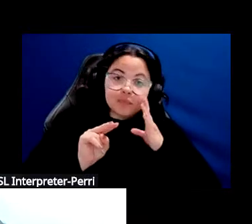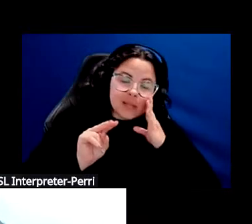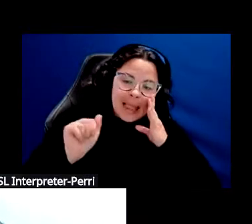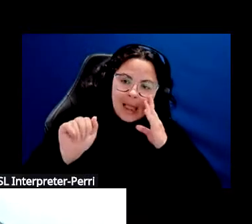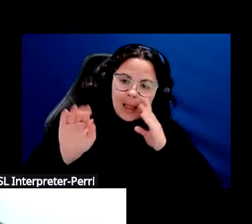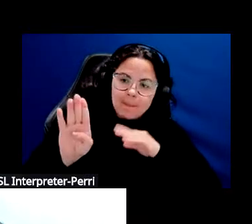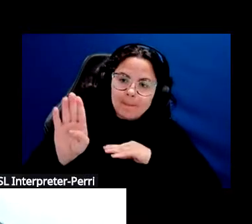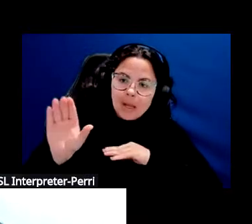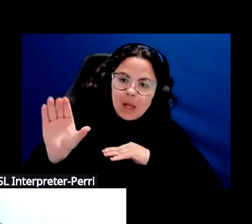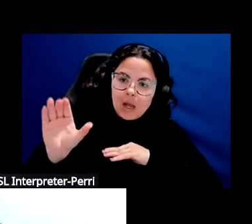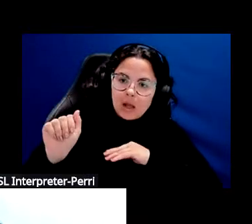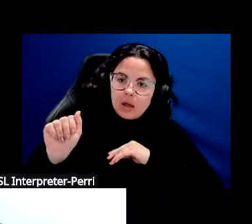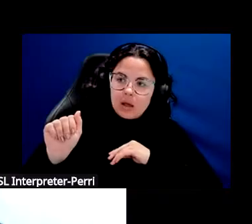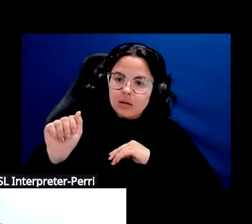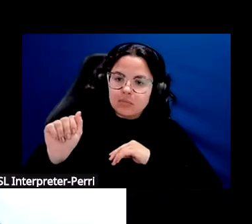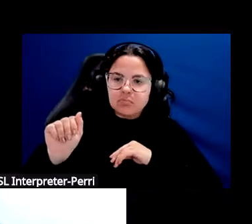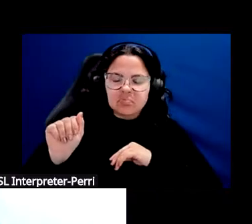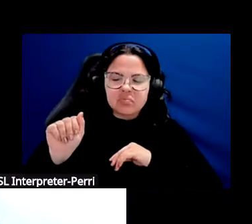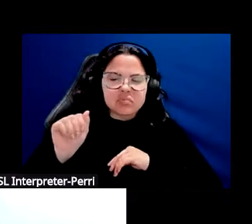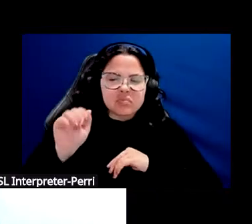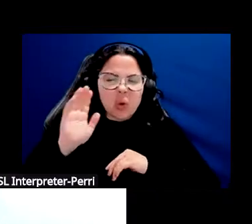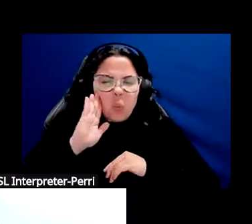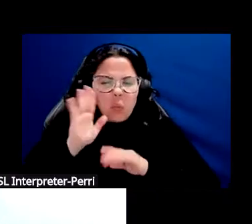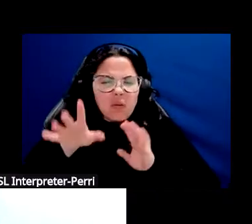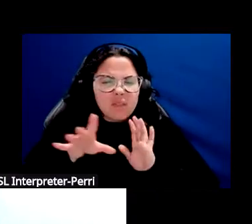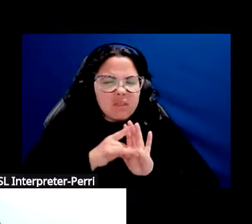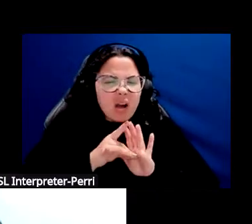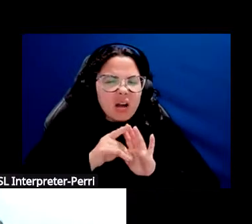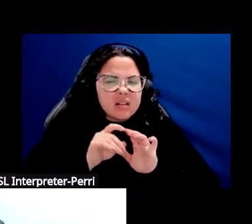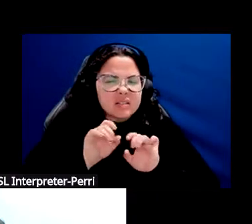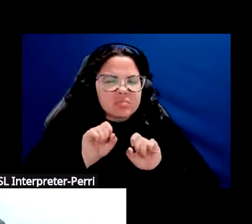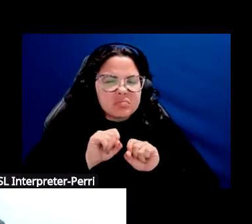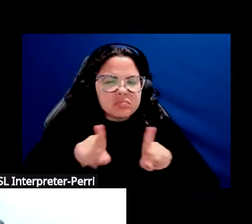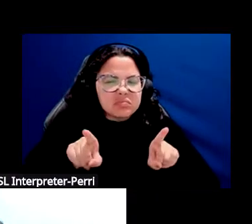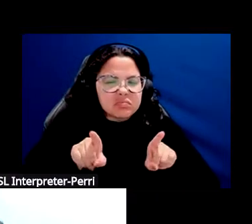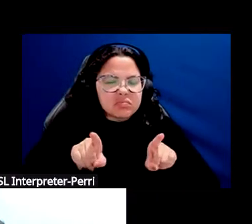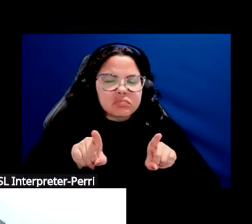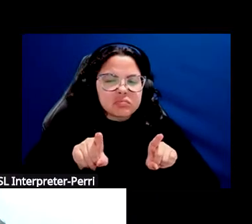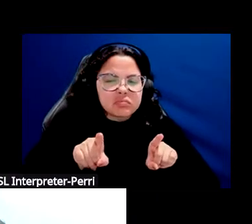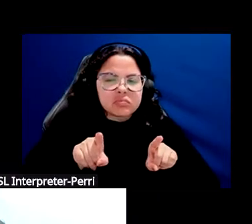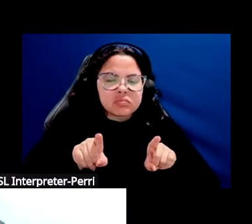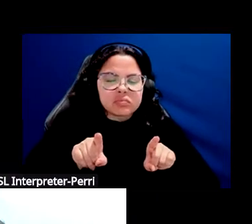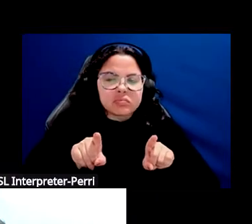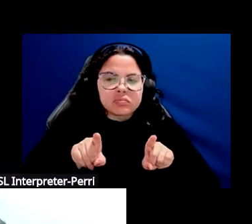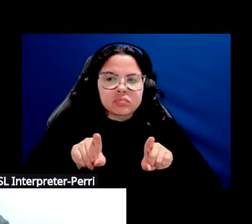APCA, we'll find it before we get off today. But